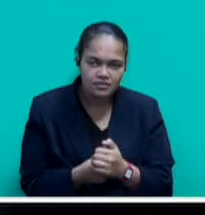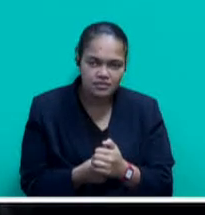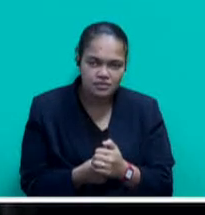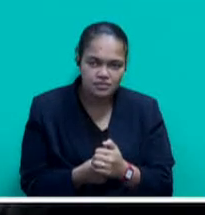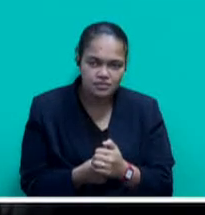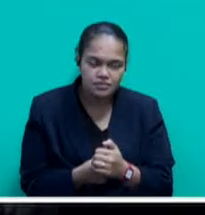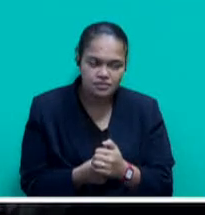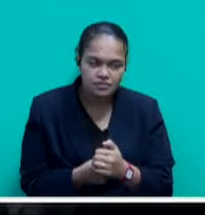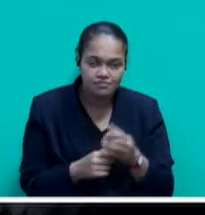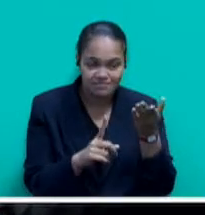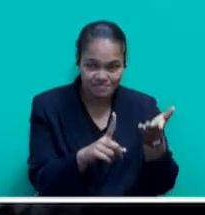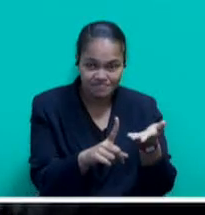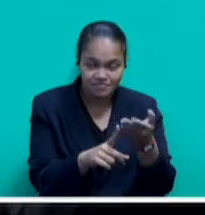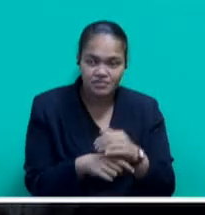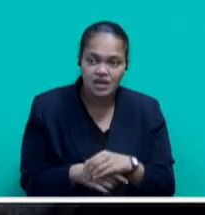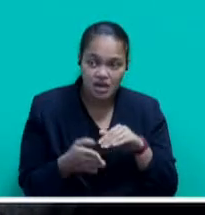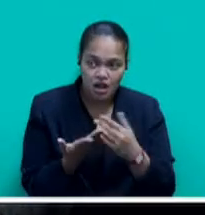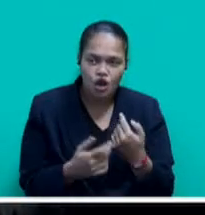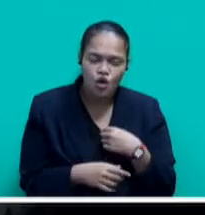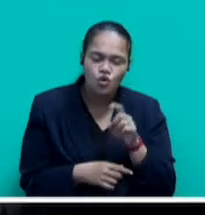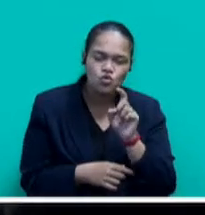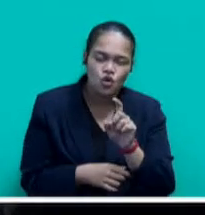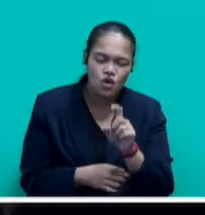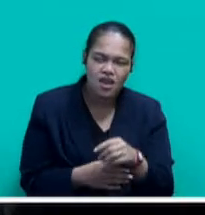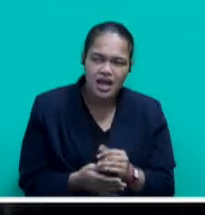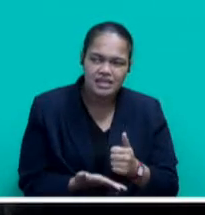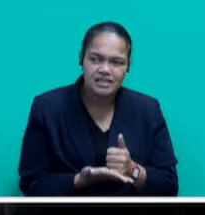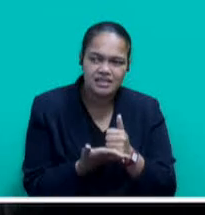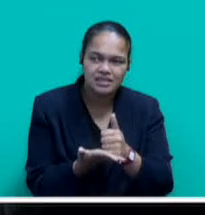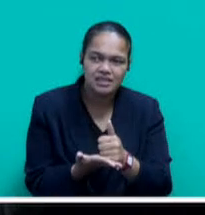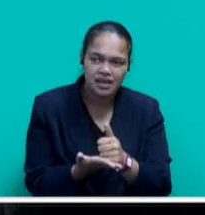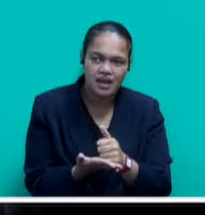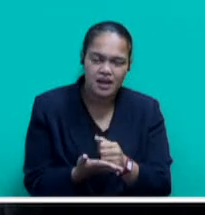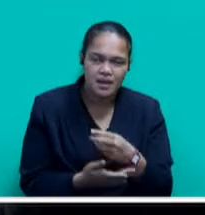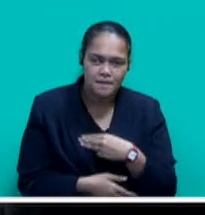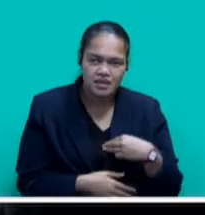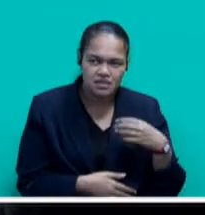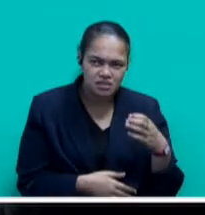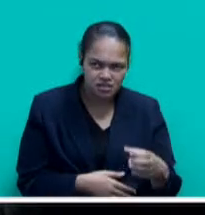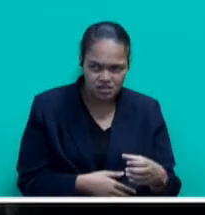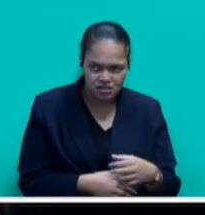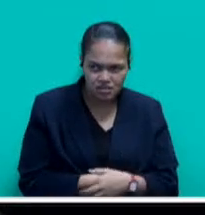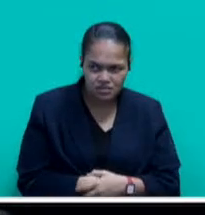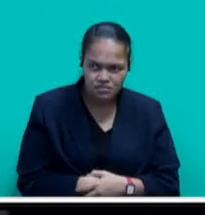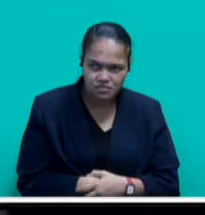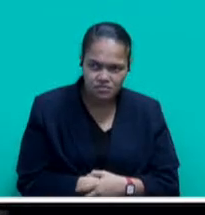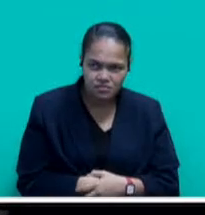I now call upon the Assistant Minister in the Office of the Prime Minister, the